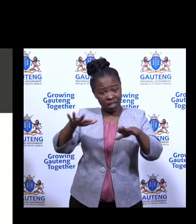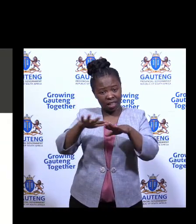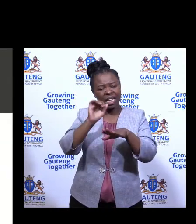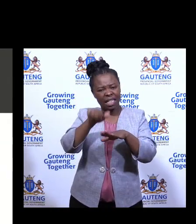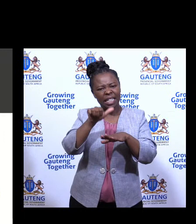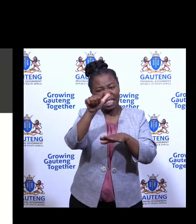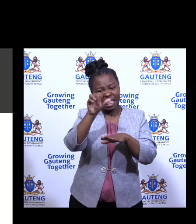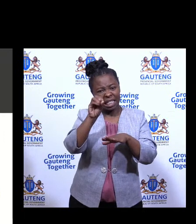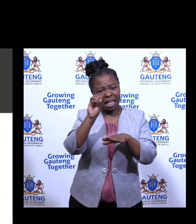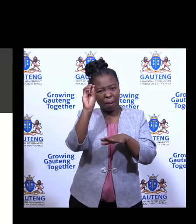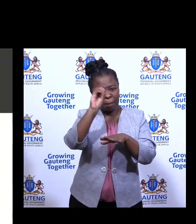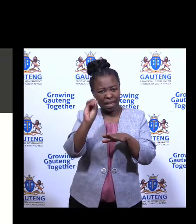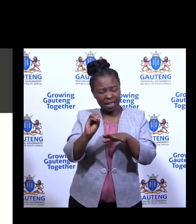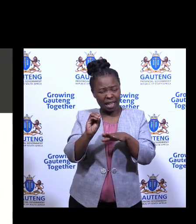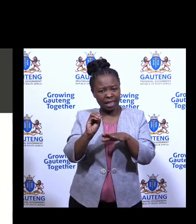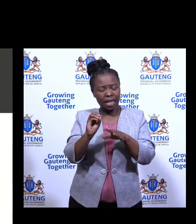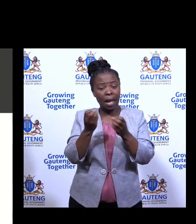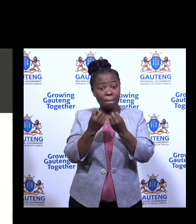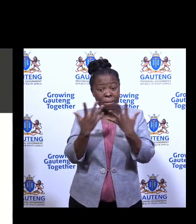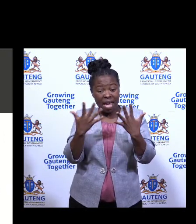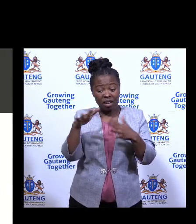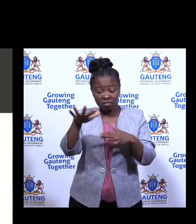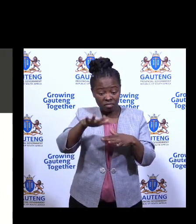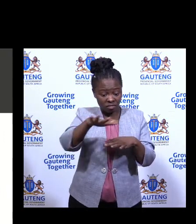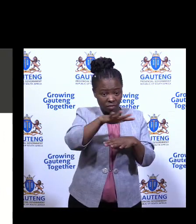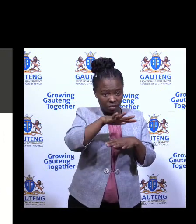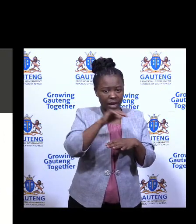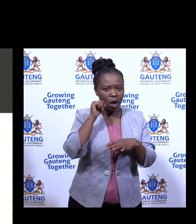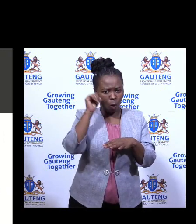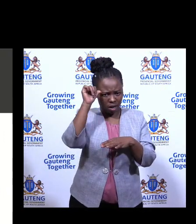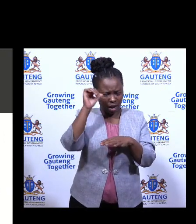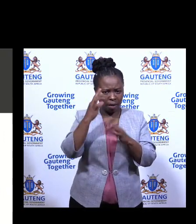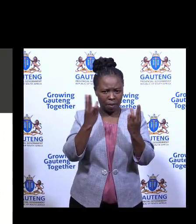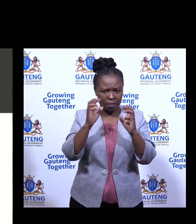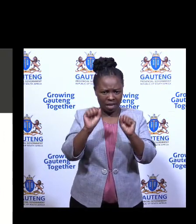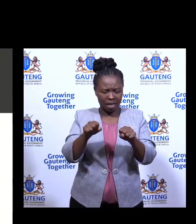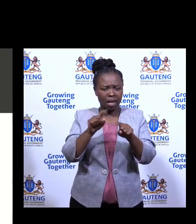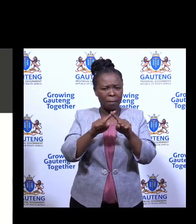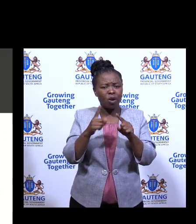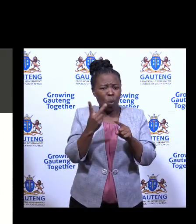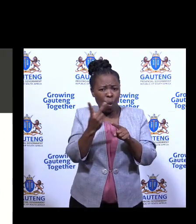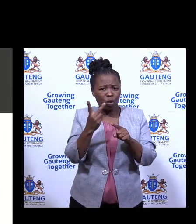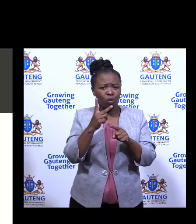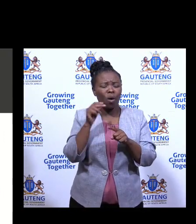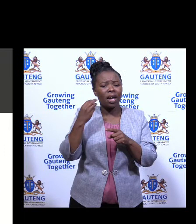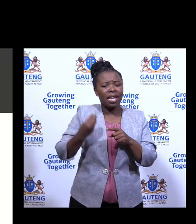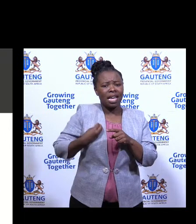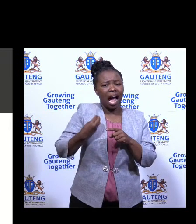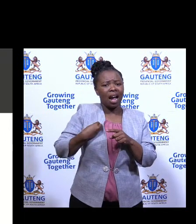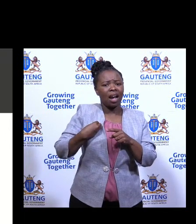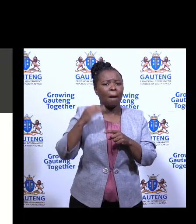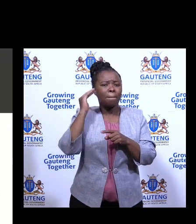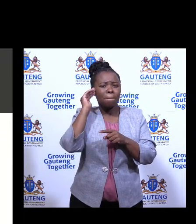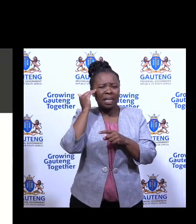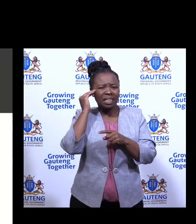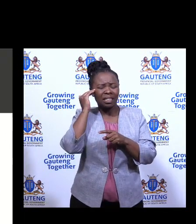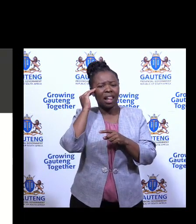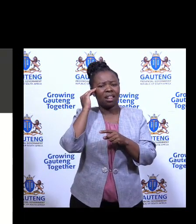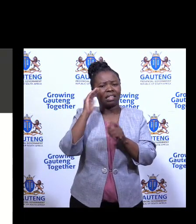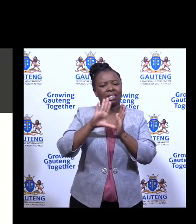the population in many of our care facilities are the elderly, but the rest are a lot younger, people with mental and physical disabilities as